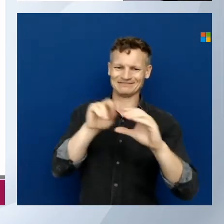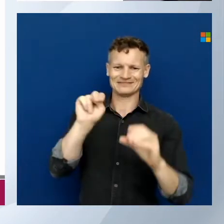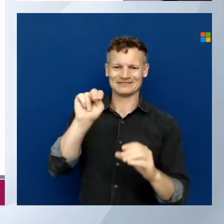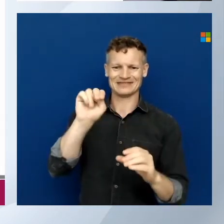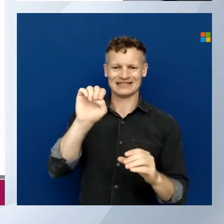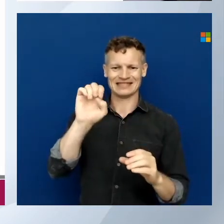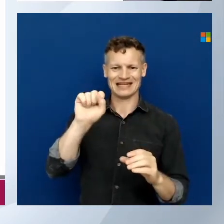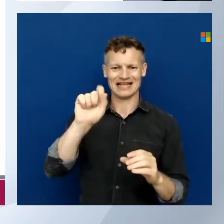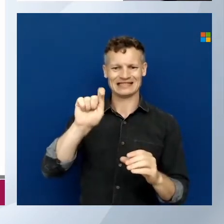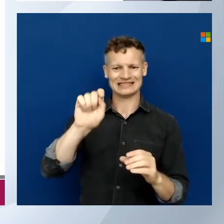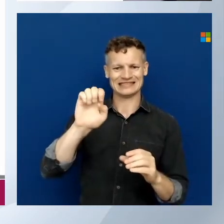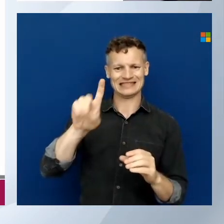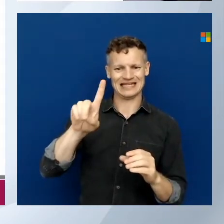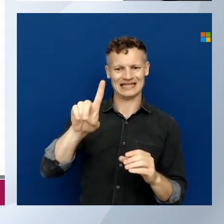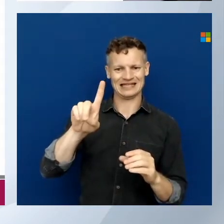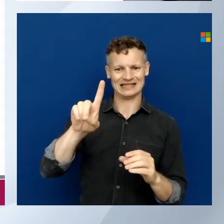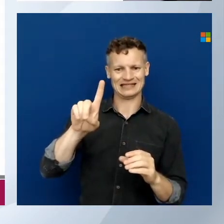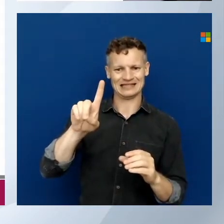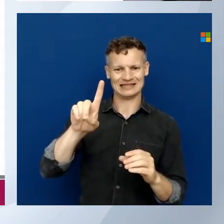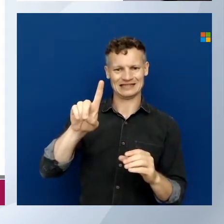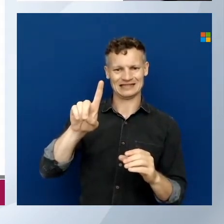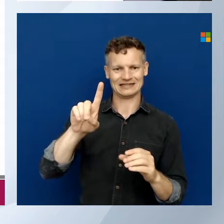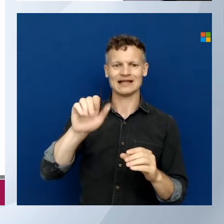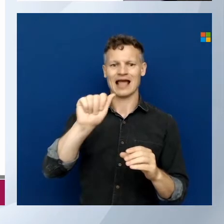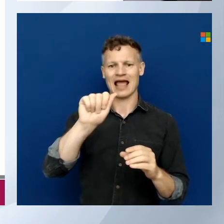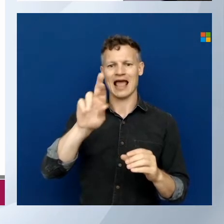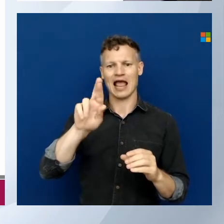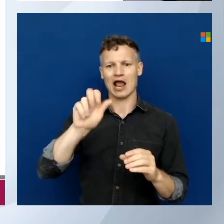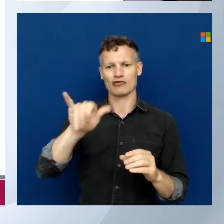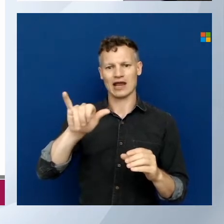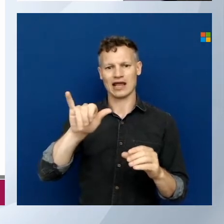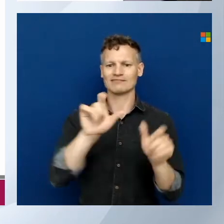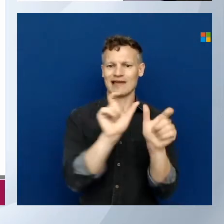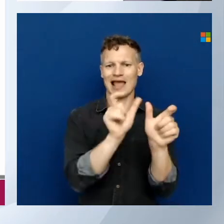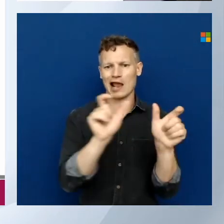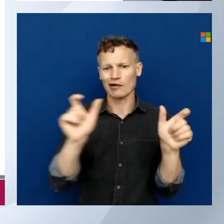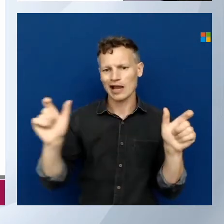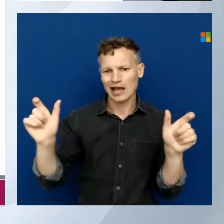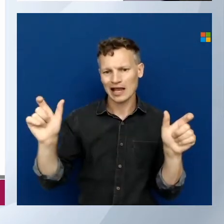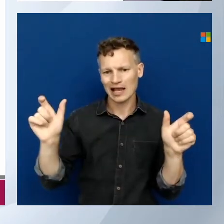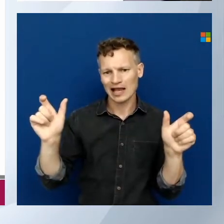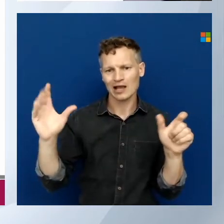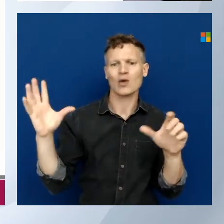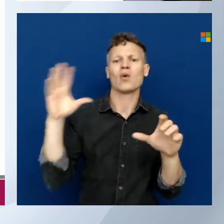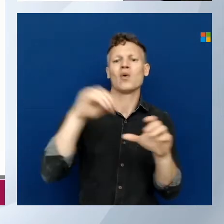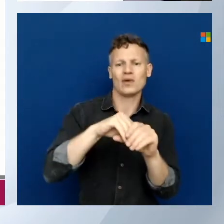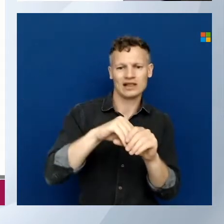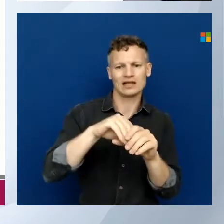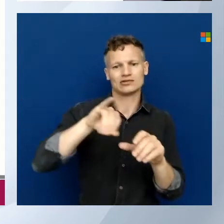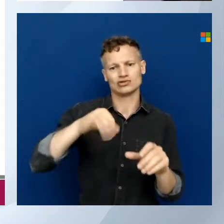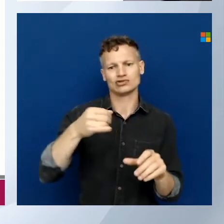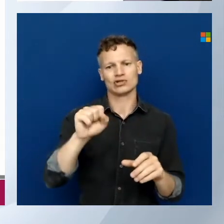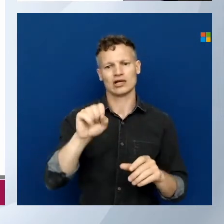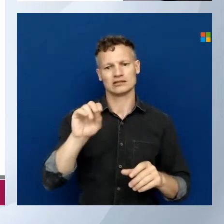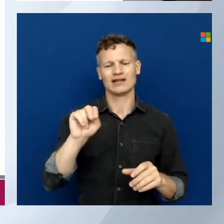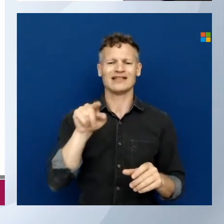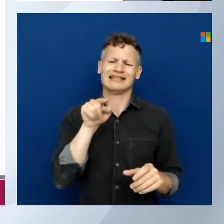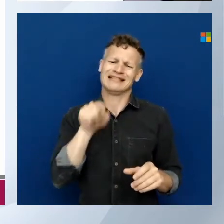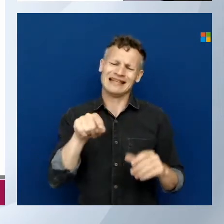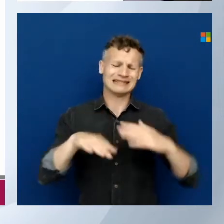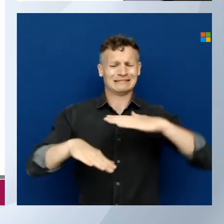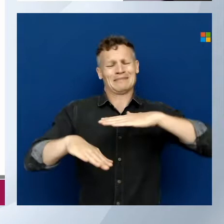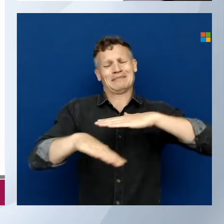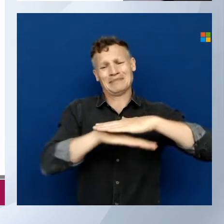quick rundown to go over well, the basic syntax. And this will allow us to